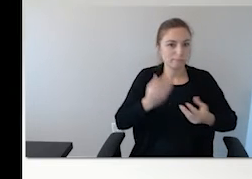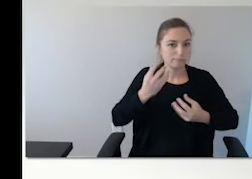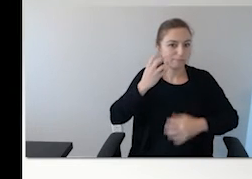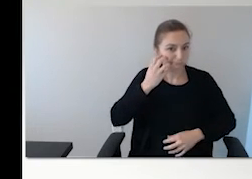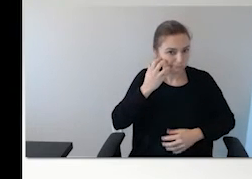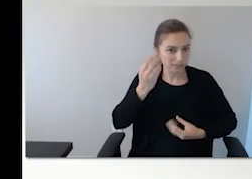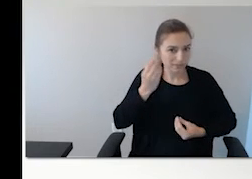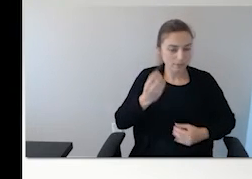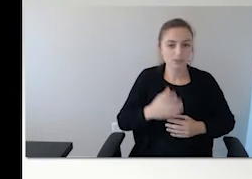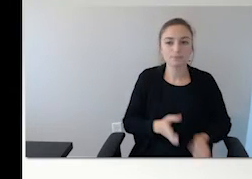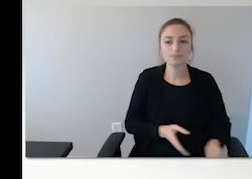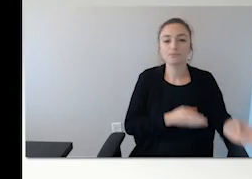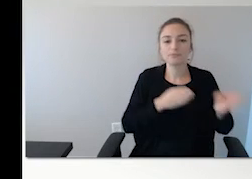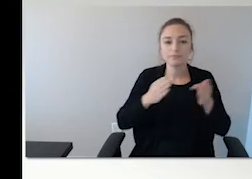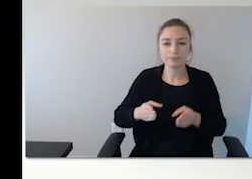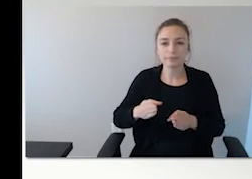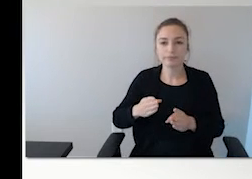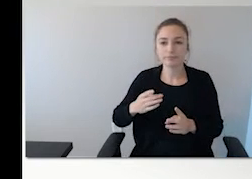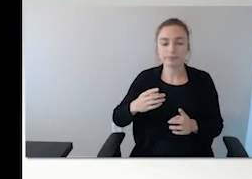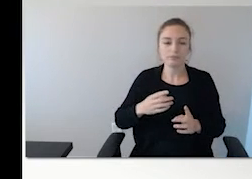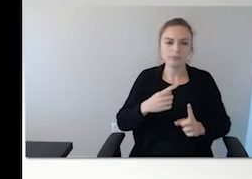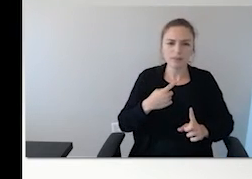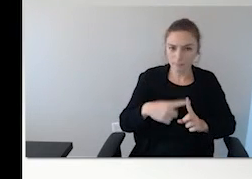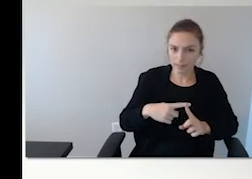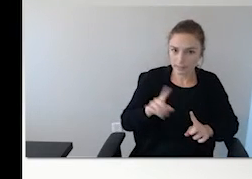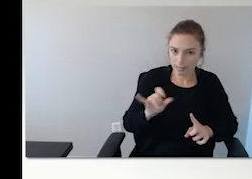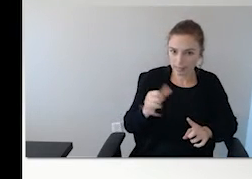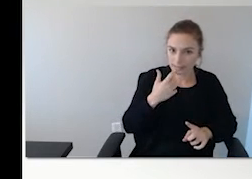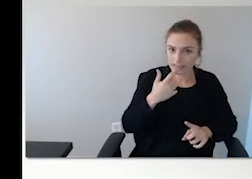There's also a place where you can write out a physical description of them as well.